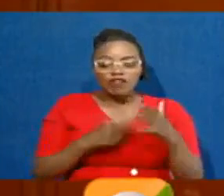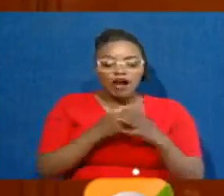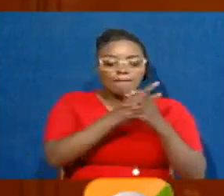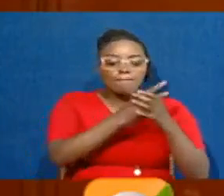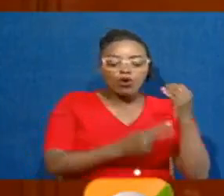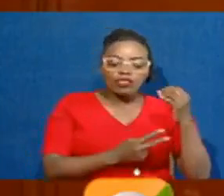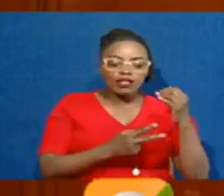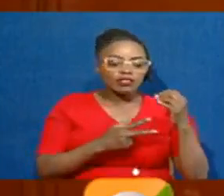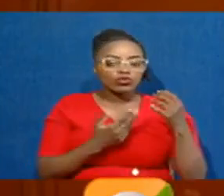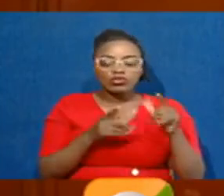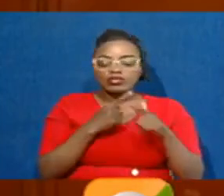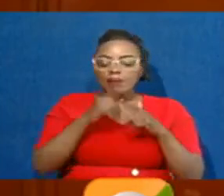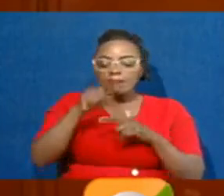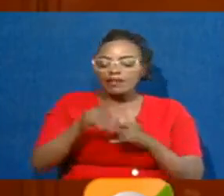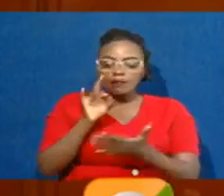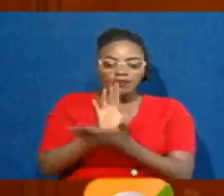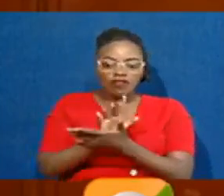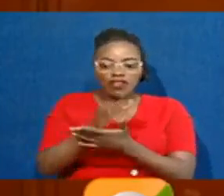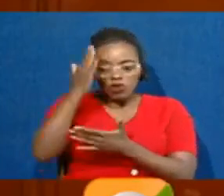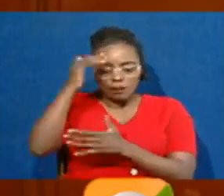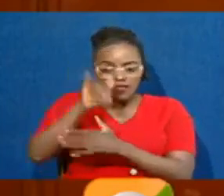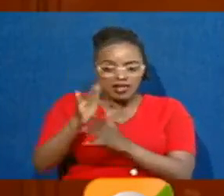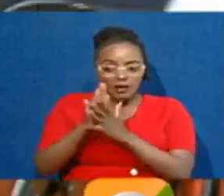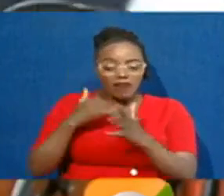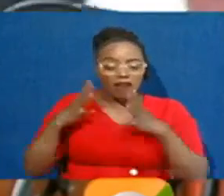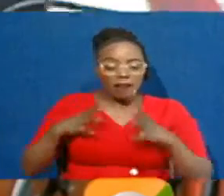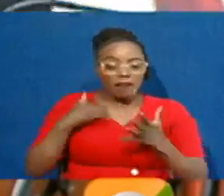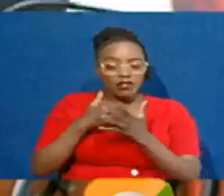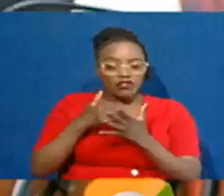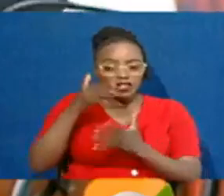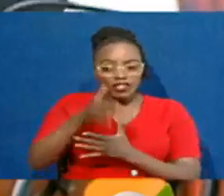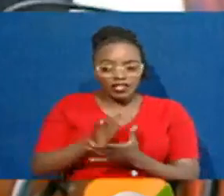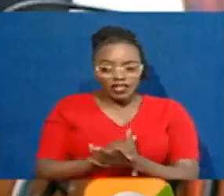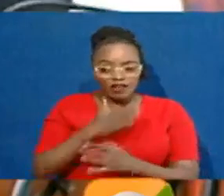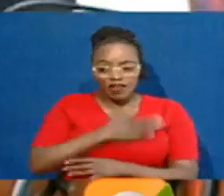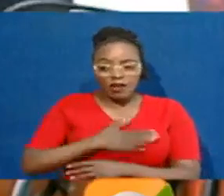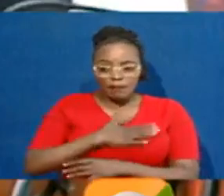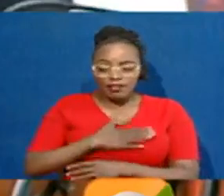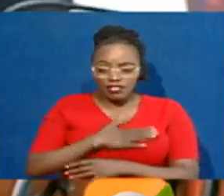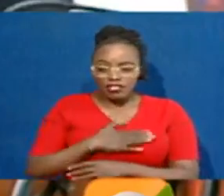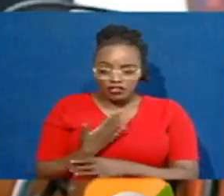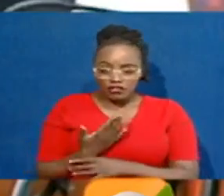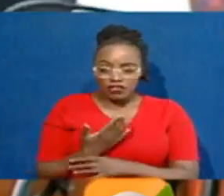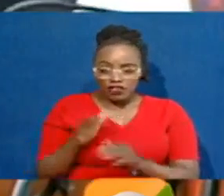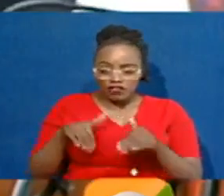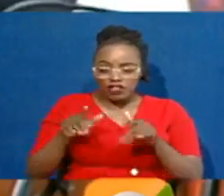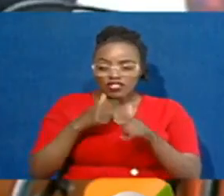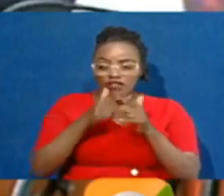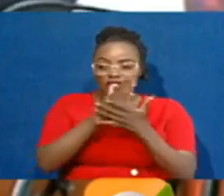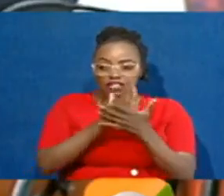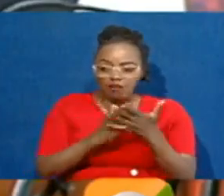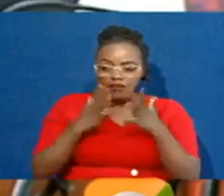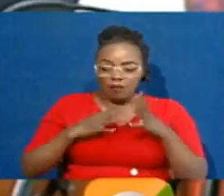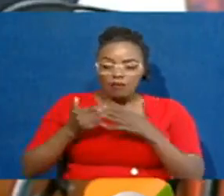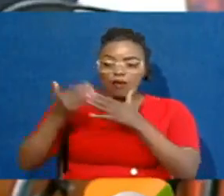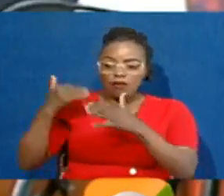kufa makanga, you must remember that in that bus there are passengers. Please take the honorable route that some of your